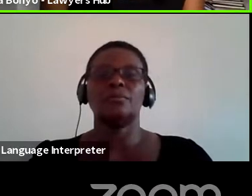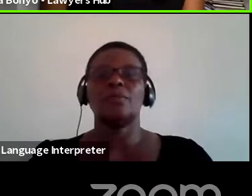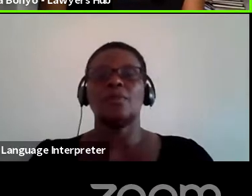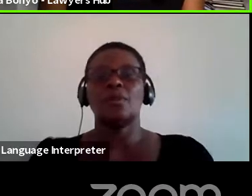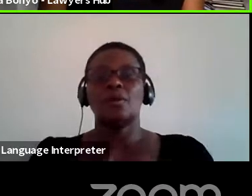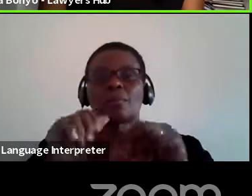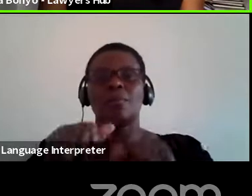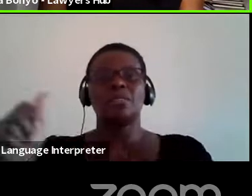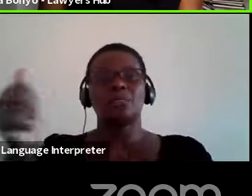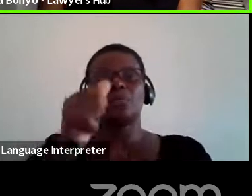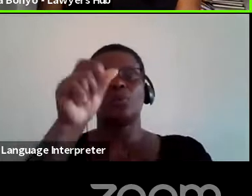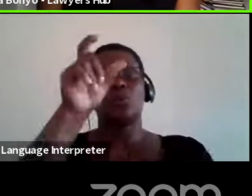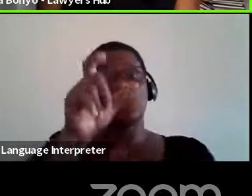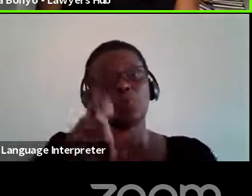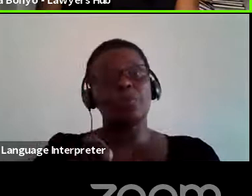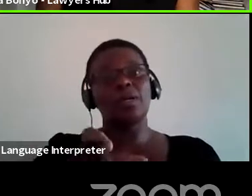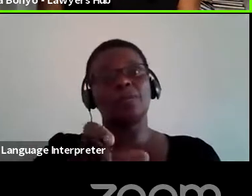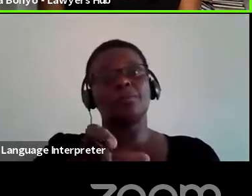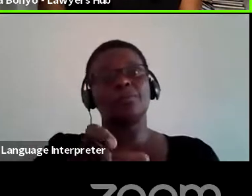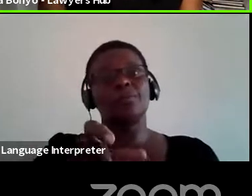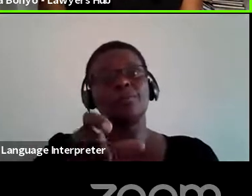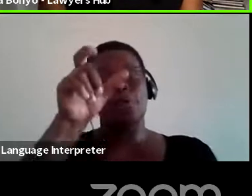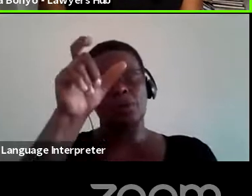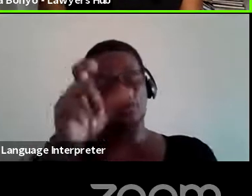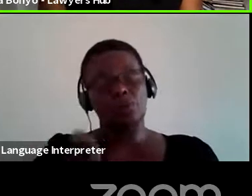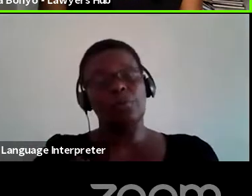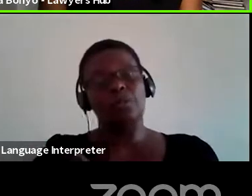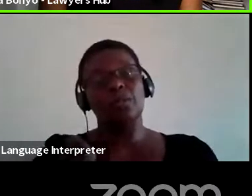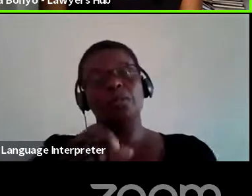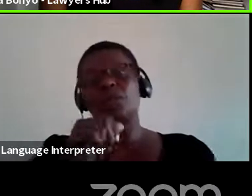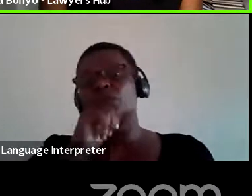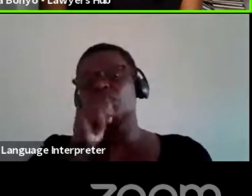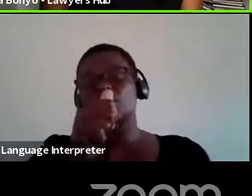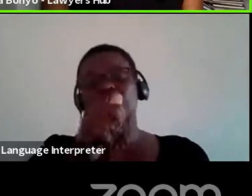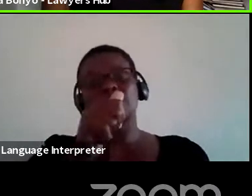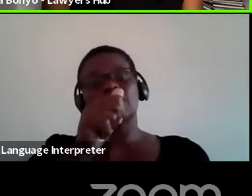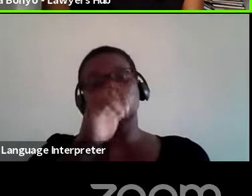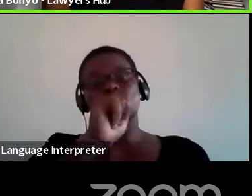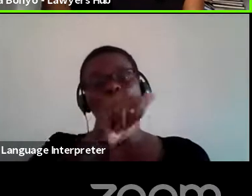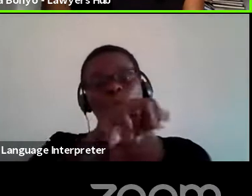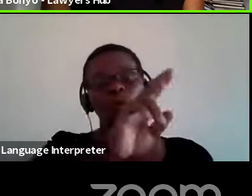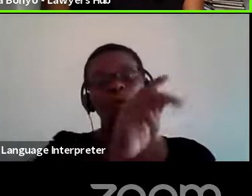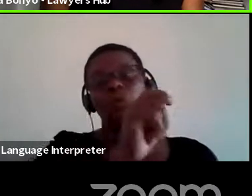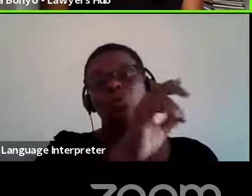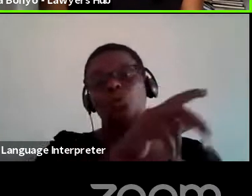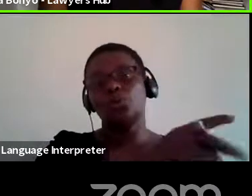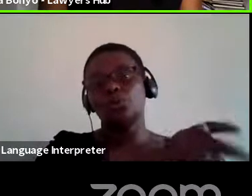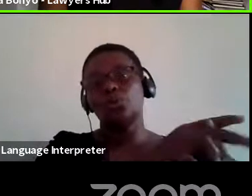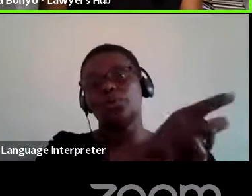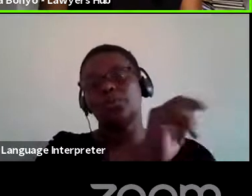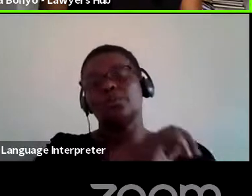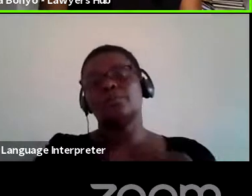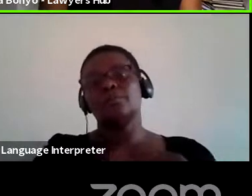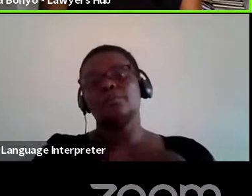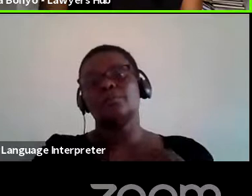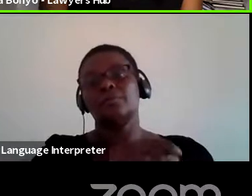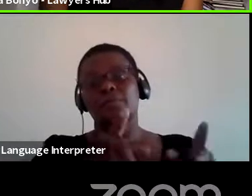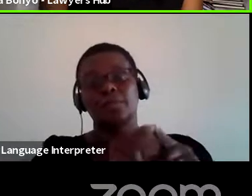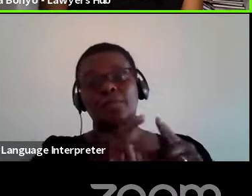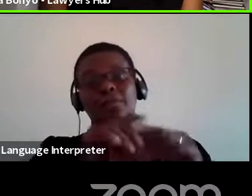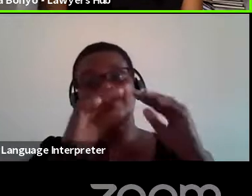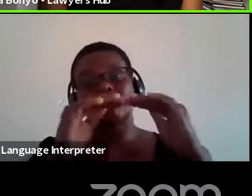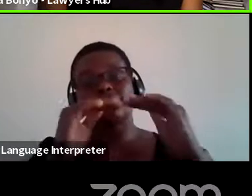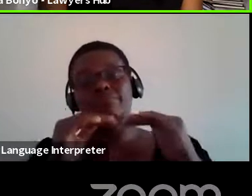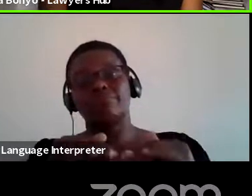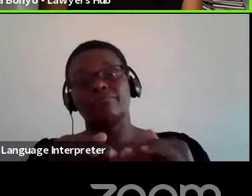it. We also, indicated that around appeals, our second issue around transparency and